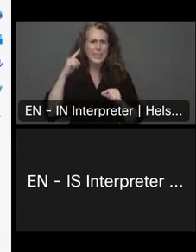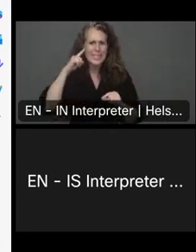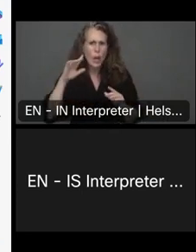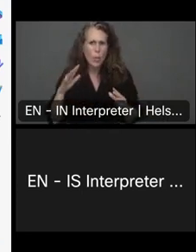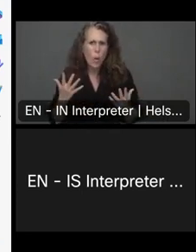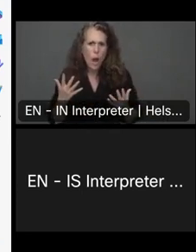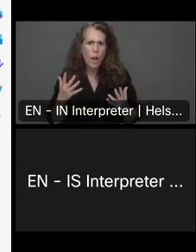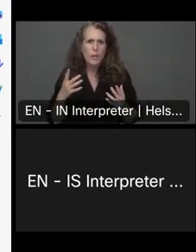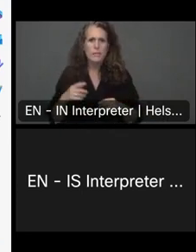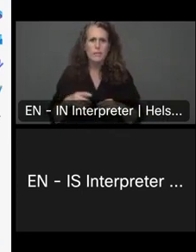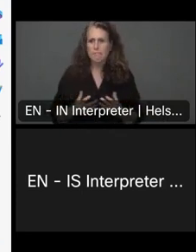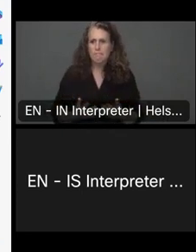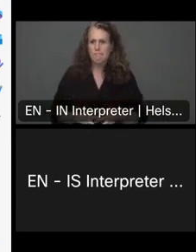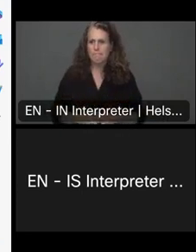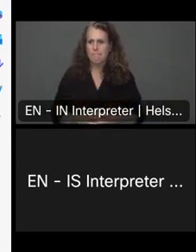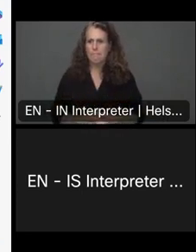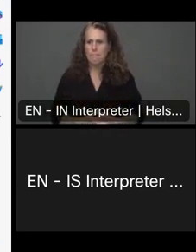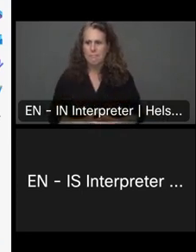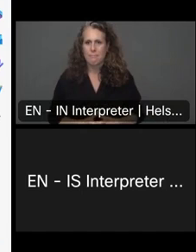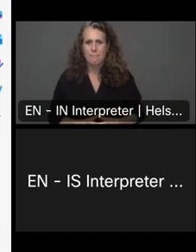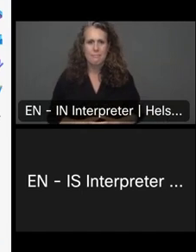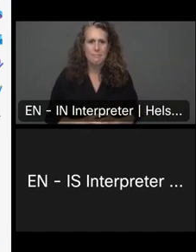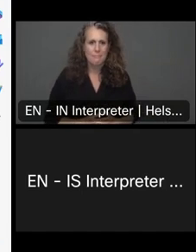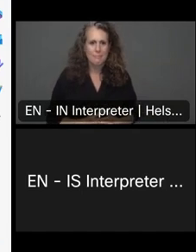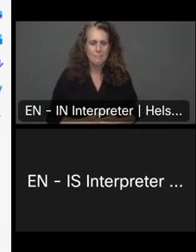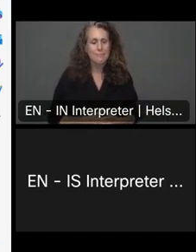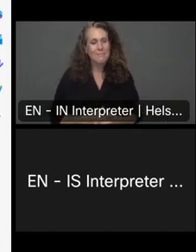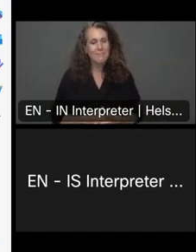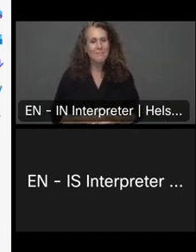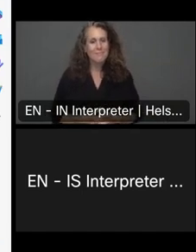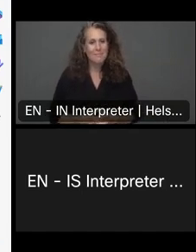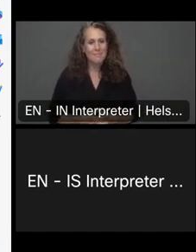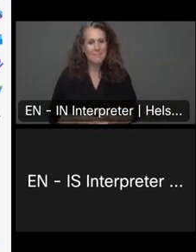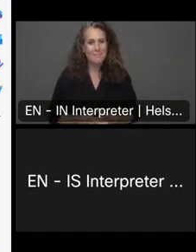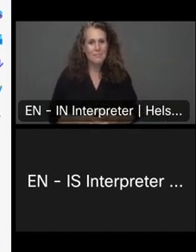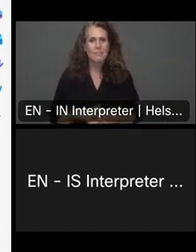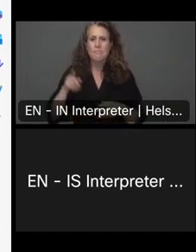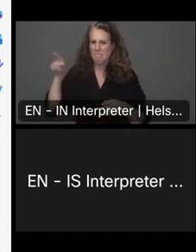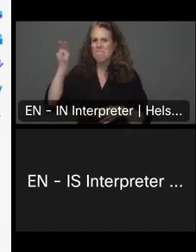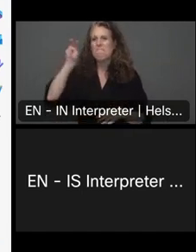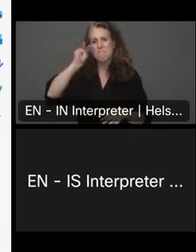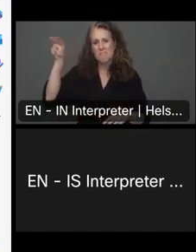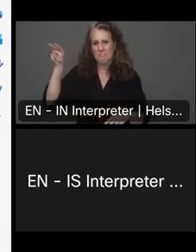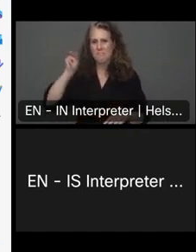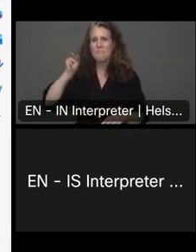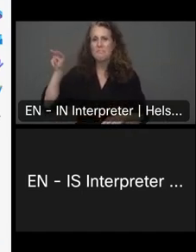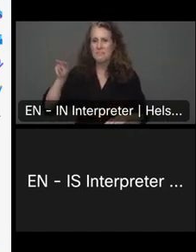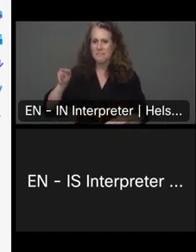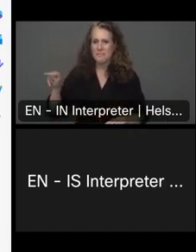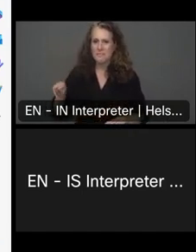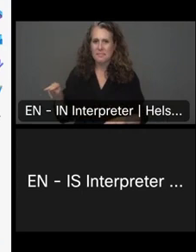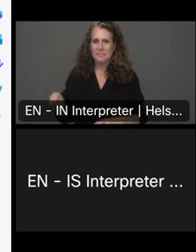Optimum communicative effectiveness, on contrast, would call for more elaborate messages than time and patience permit. So it's